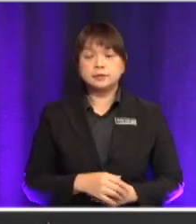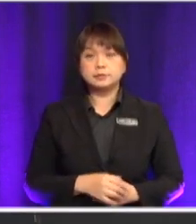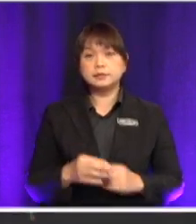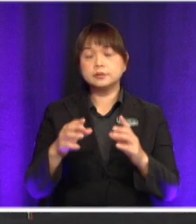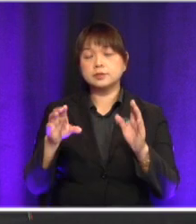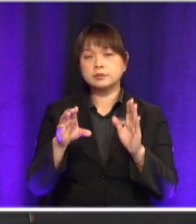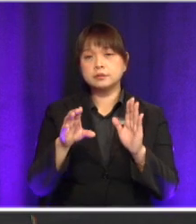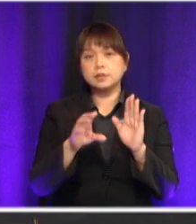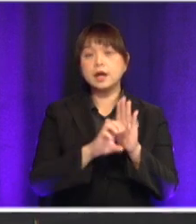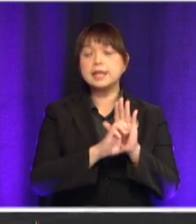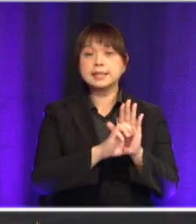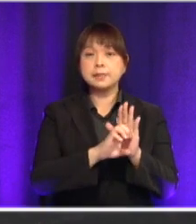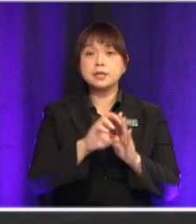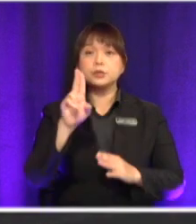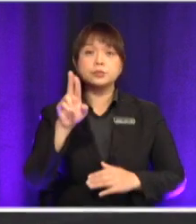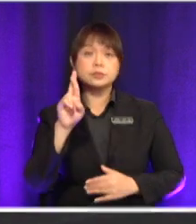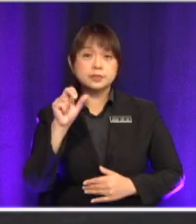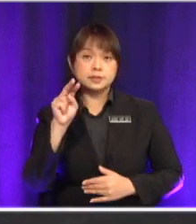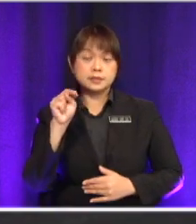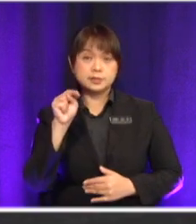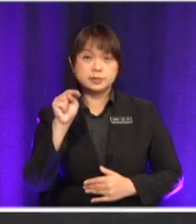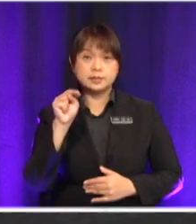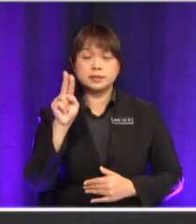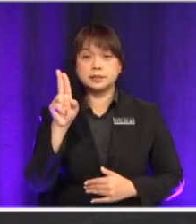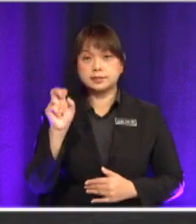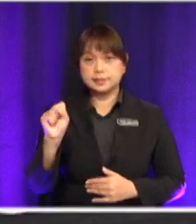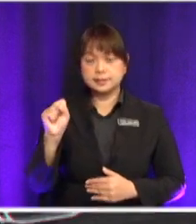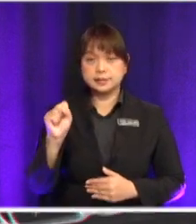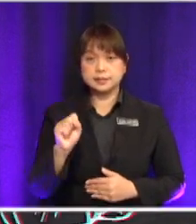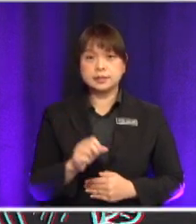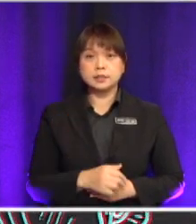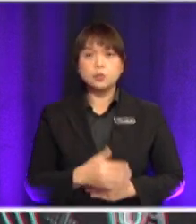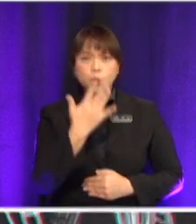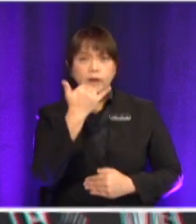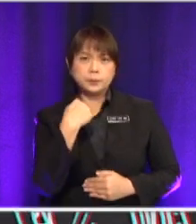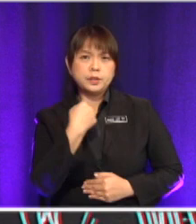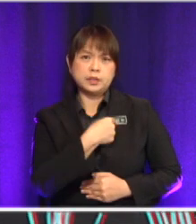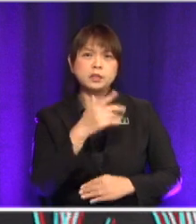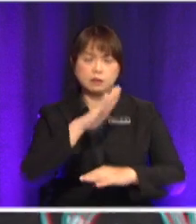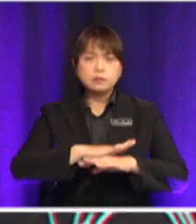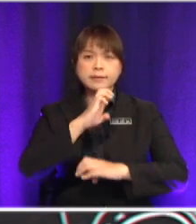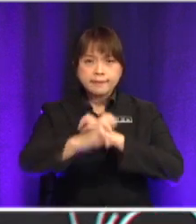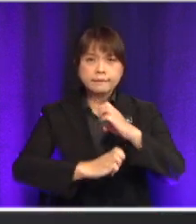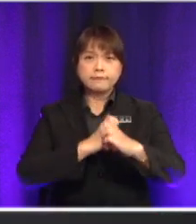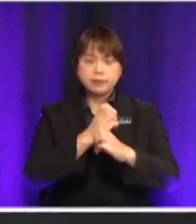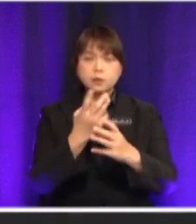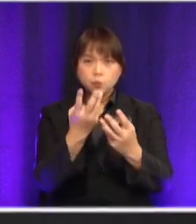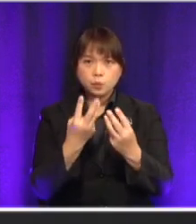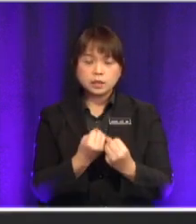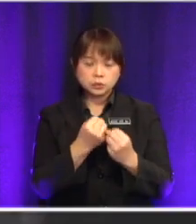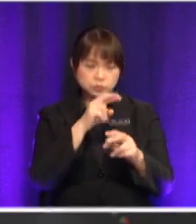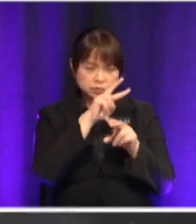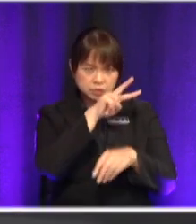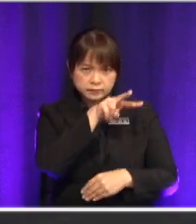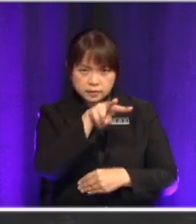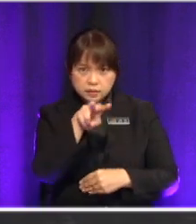right. And why do you think we on Earth want to navigate? Because that's the combination of those 2 words,